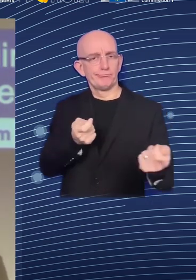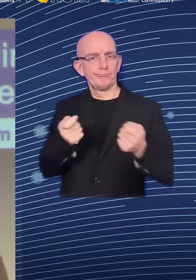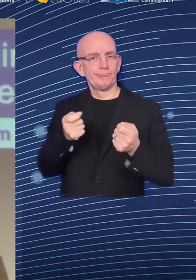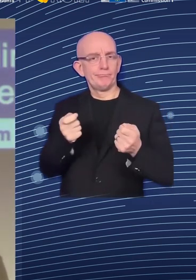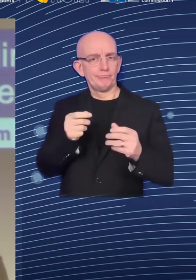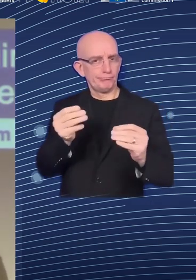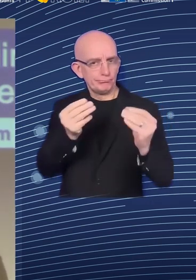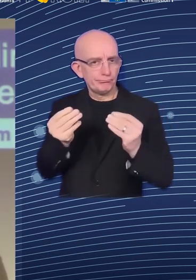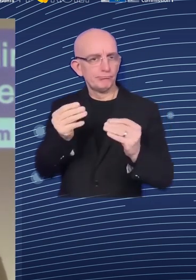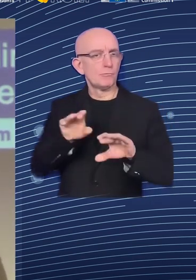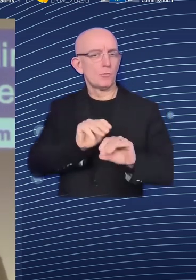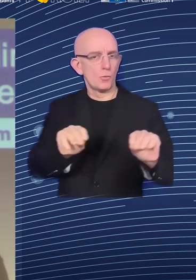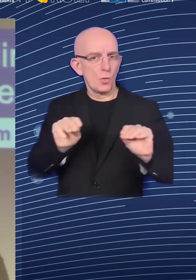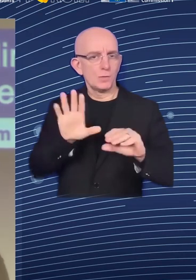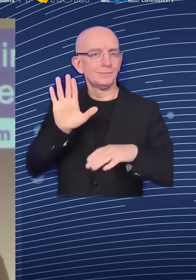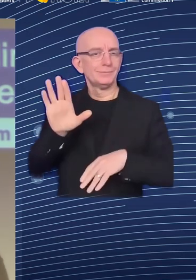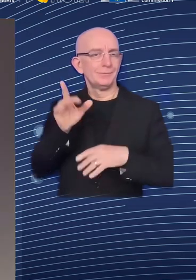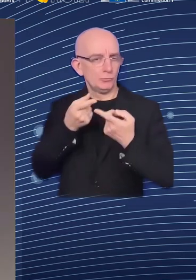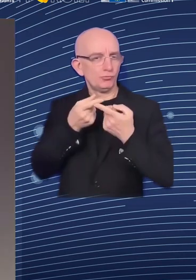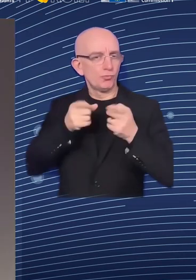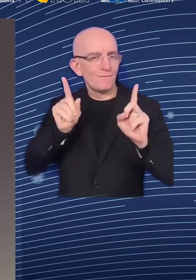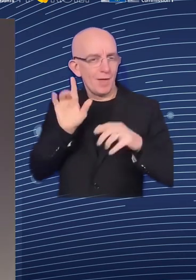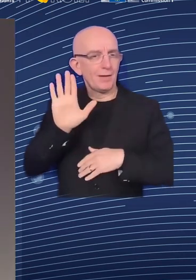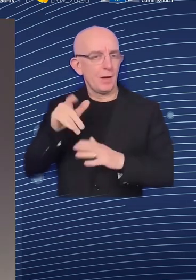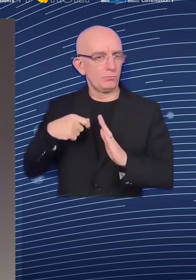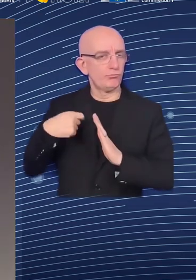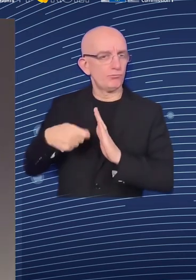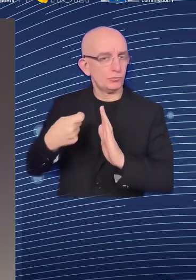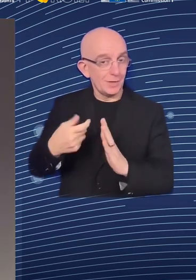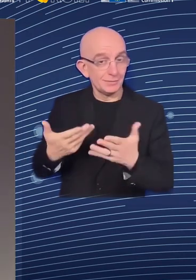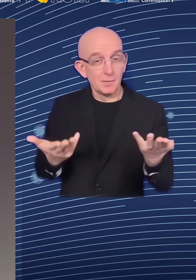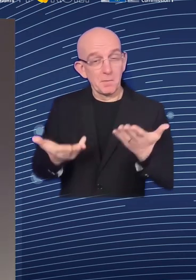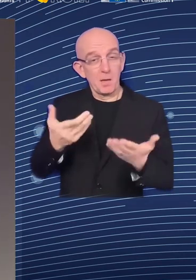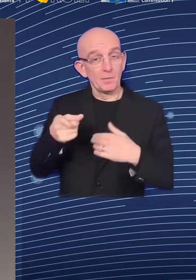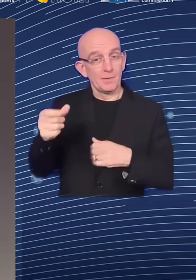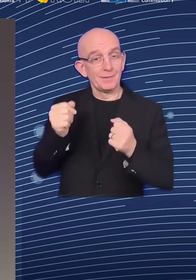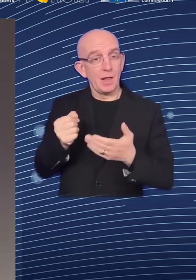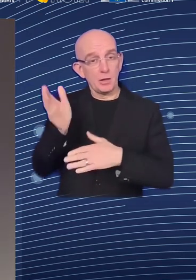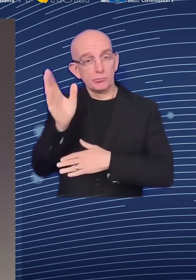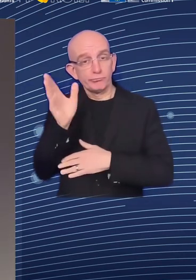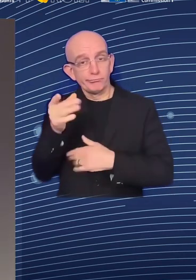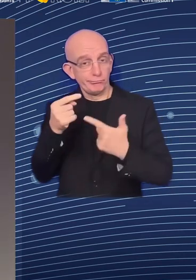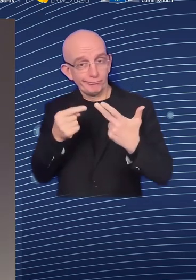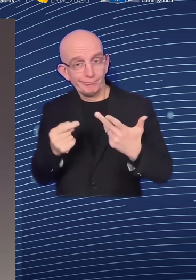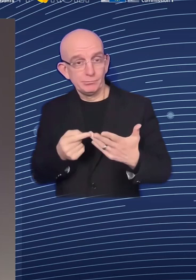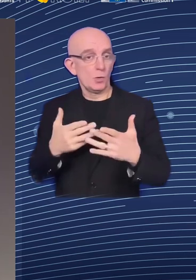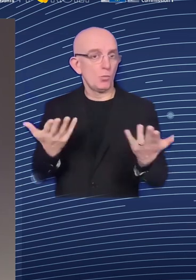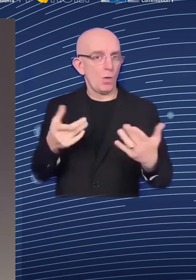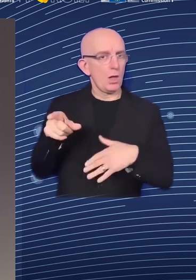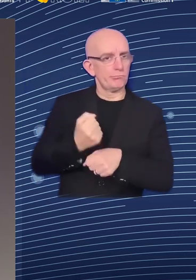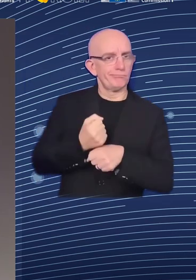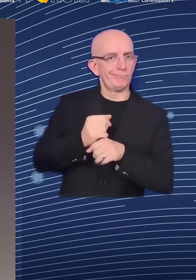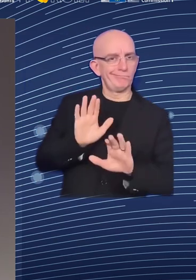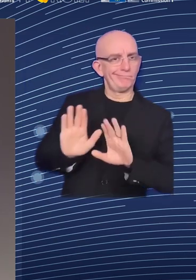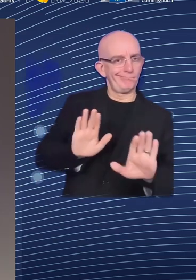do, Veronika. Aiga Irmeja is the Executive Director of the Latvian IT Cluster and member of Large Scale Digital